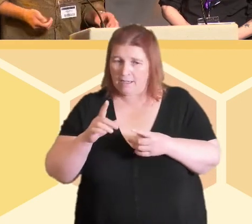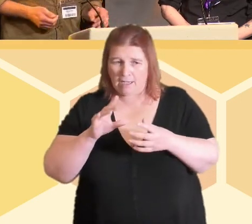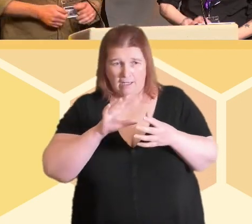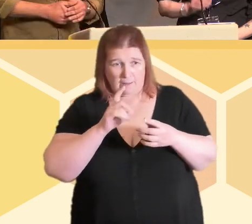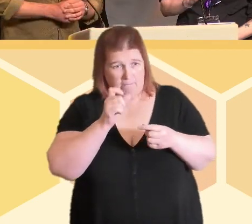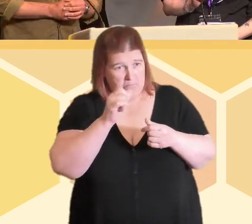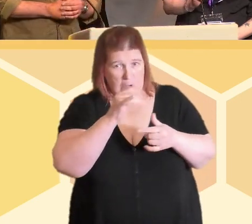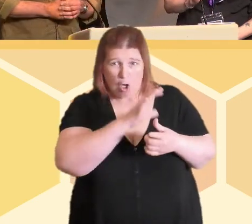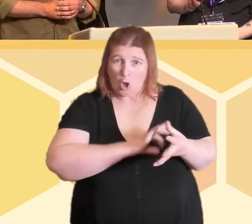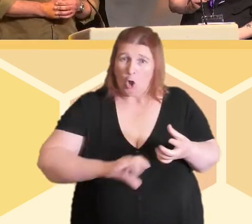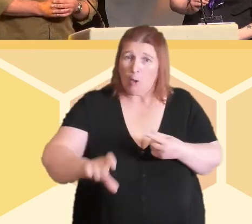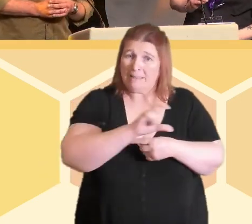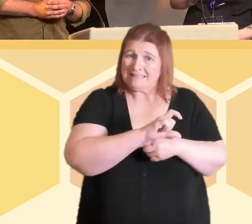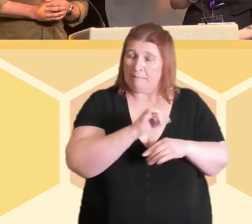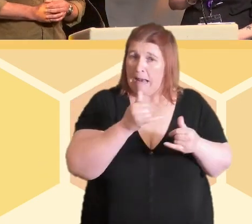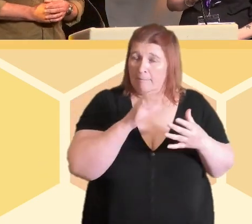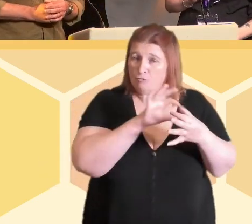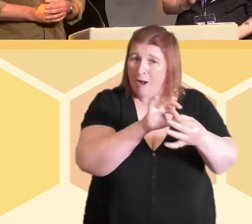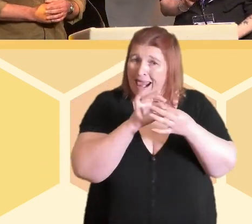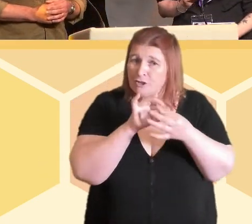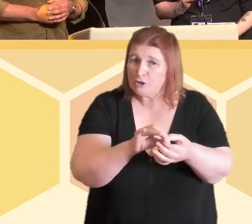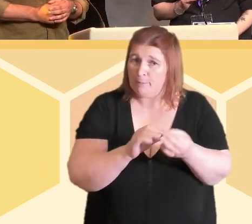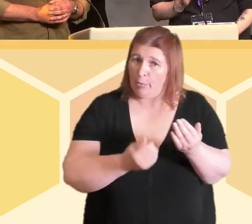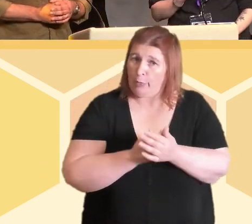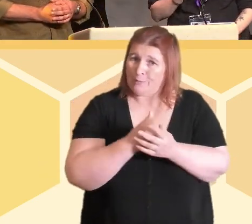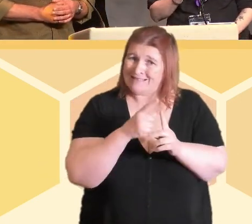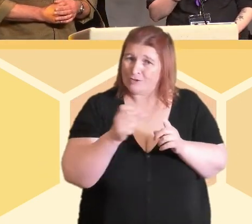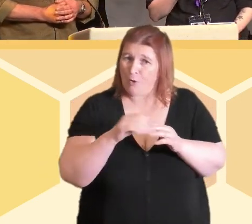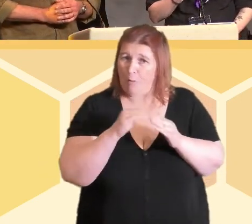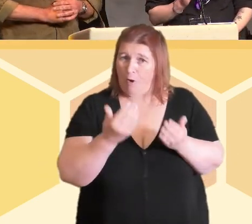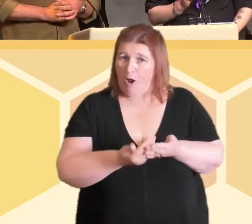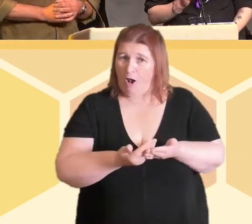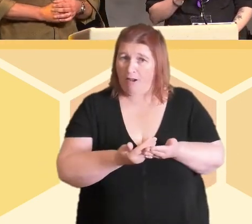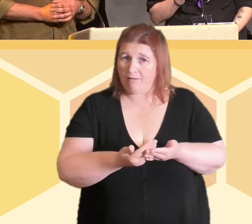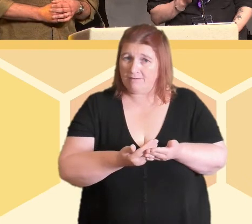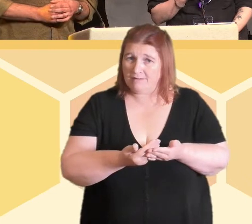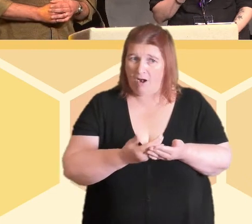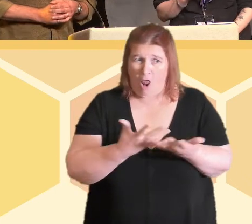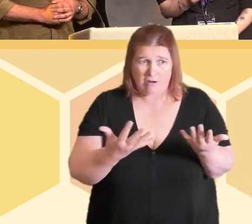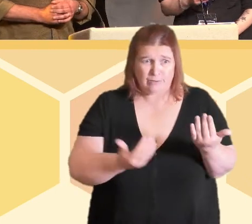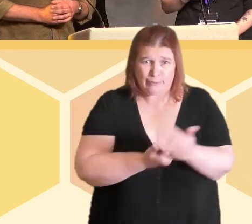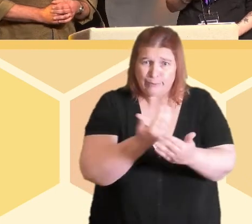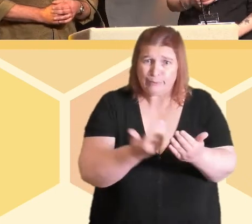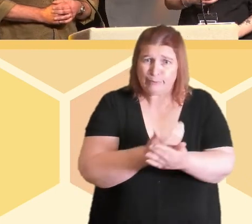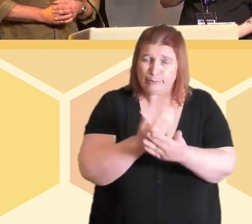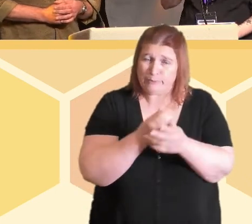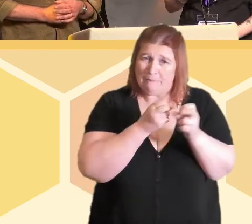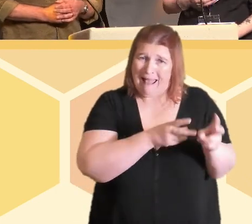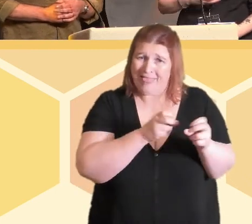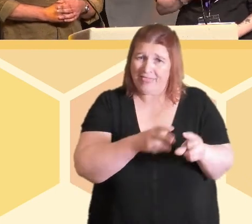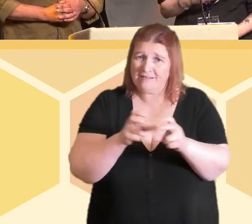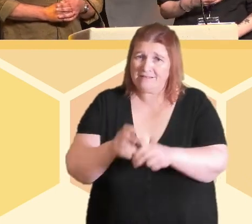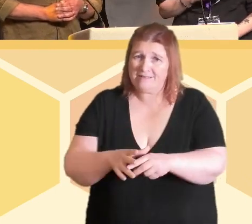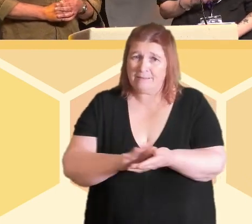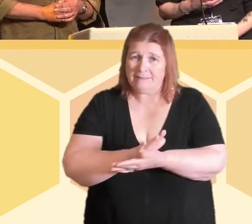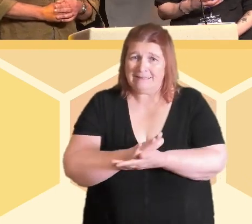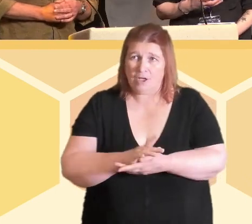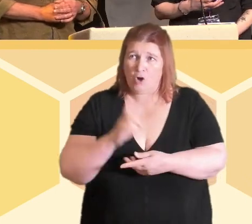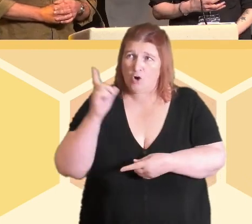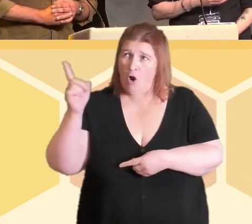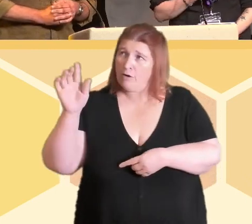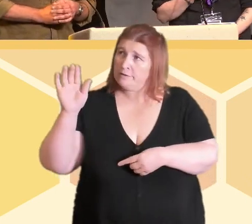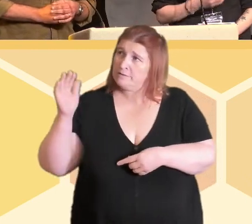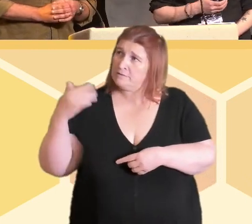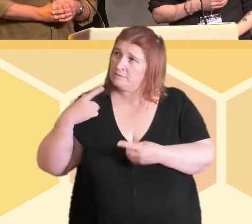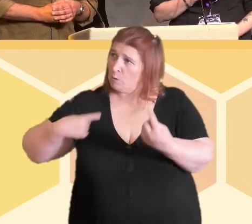community, but with the latest developments in the digital world, that challenge for us to consider the place and role of God's